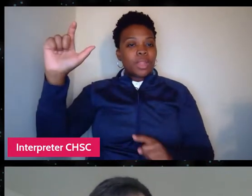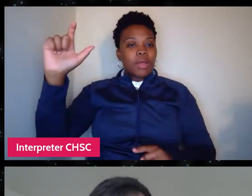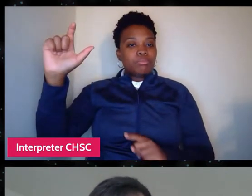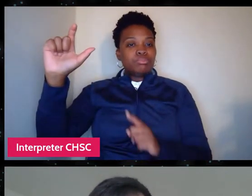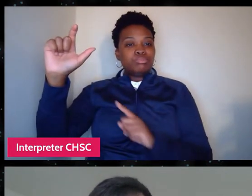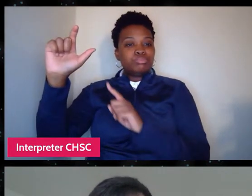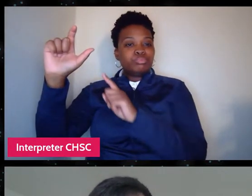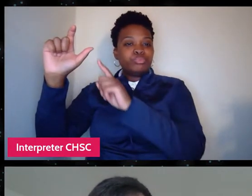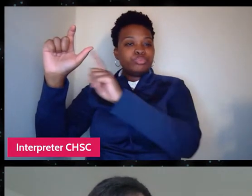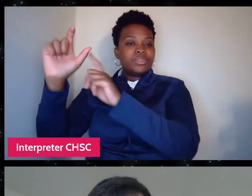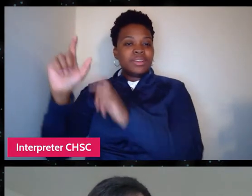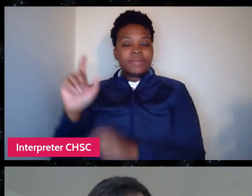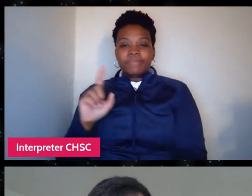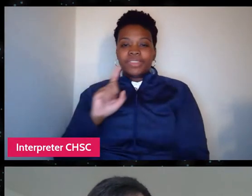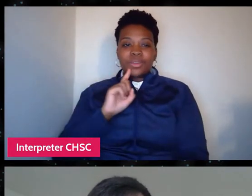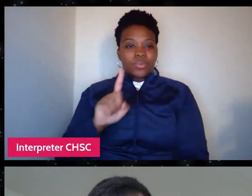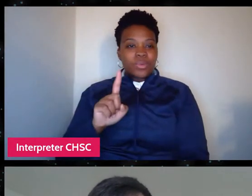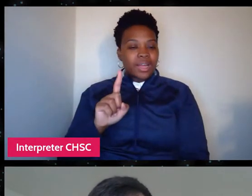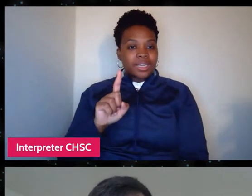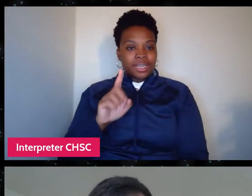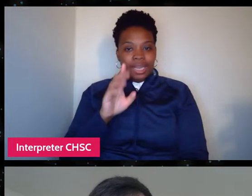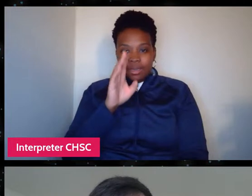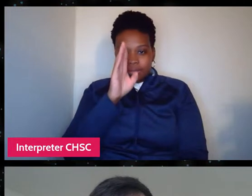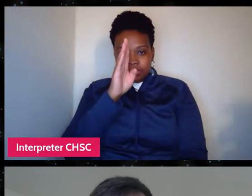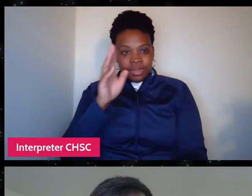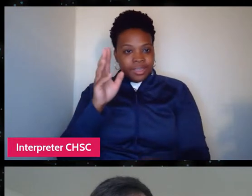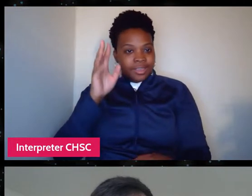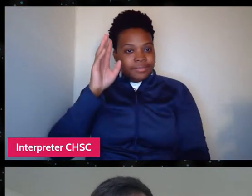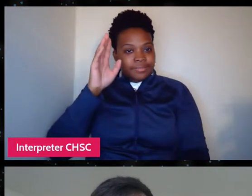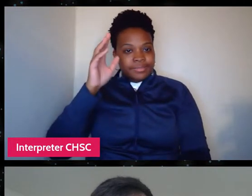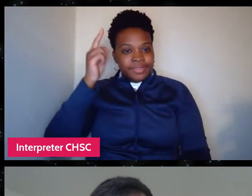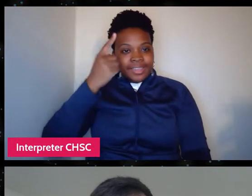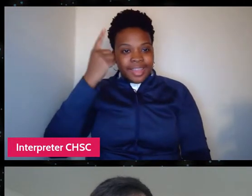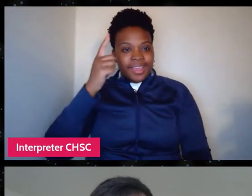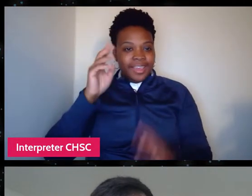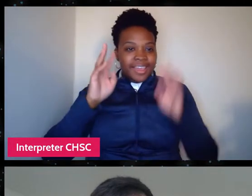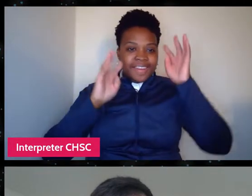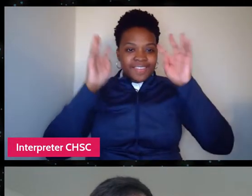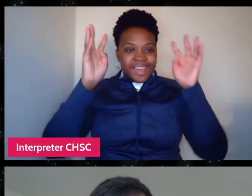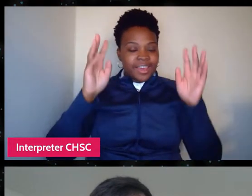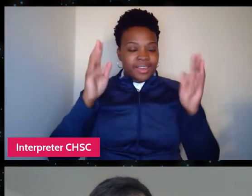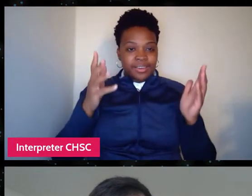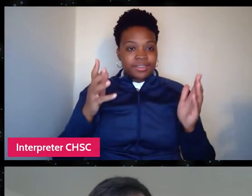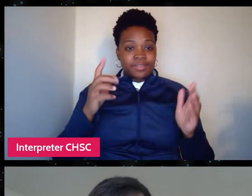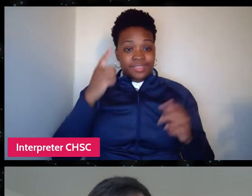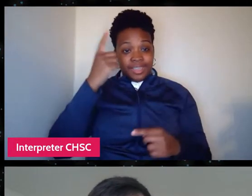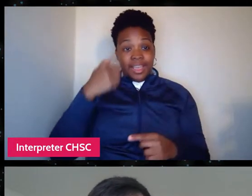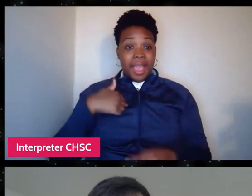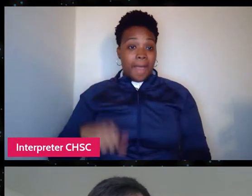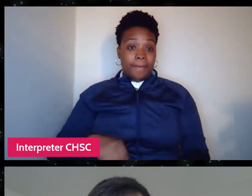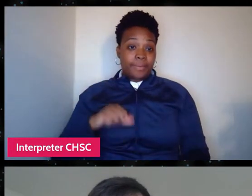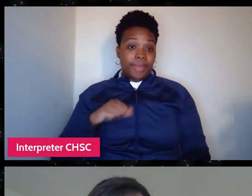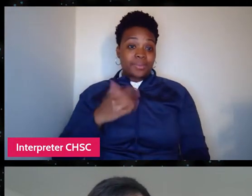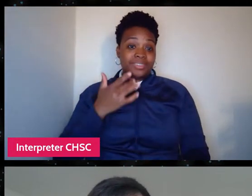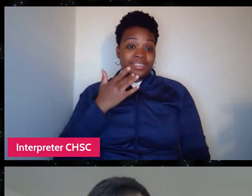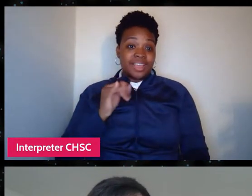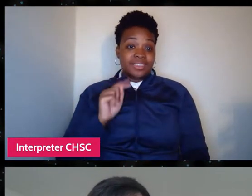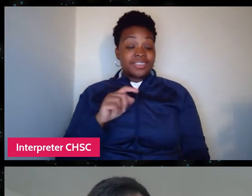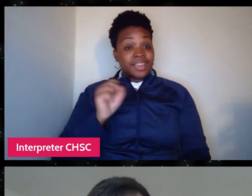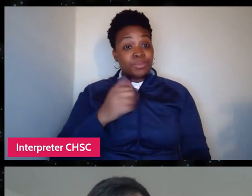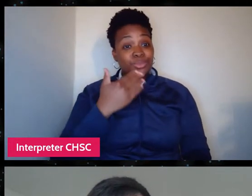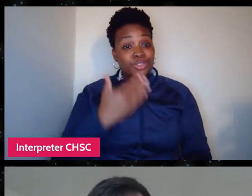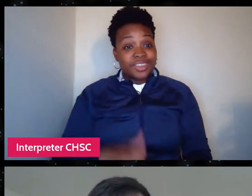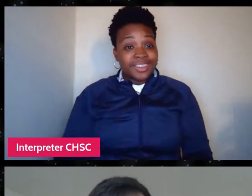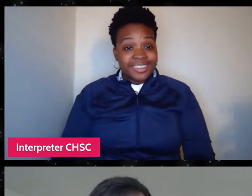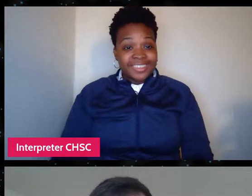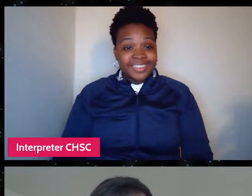it's so forward thinking and innovative and amazing. I'm proud to have tried it. Yeah, it was good. I'm